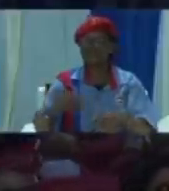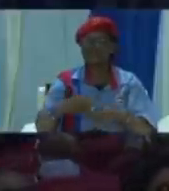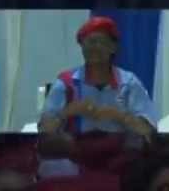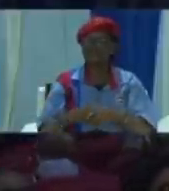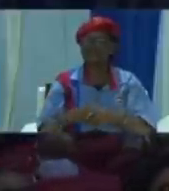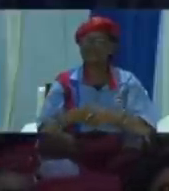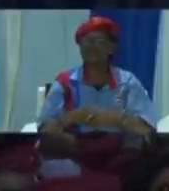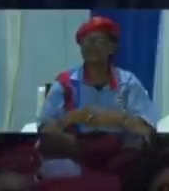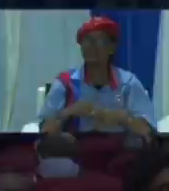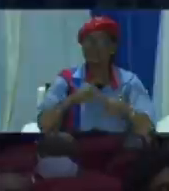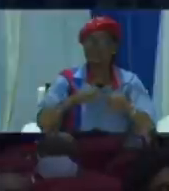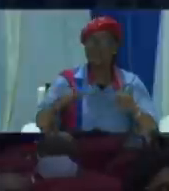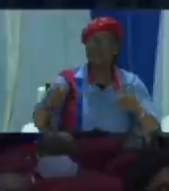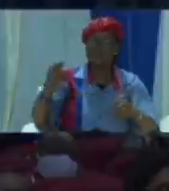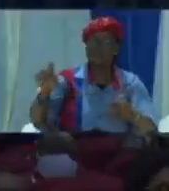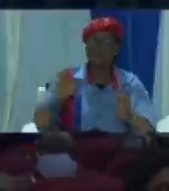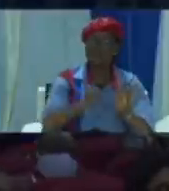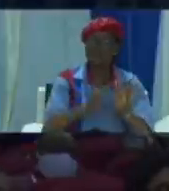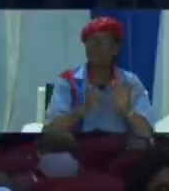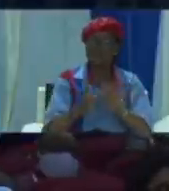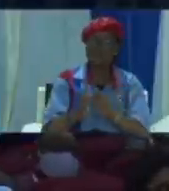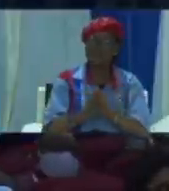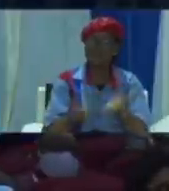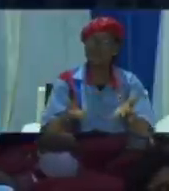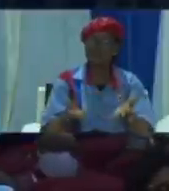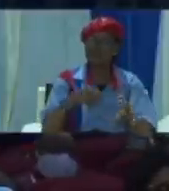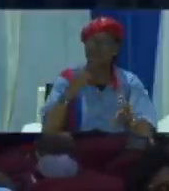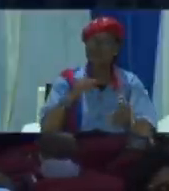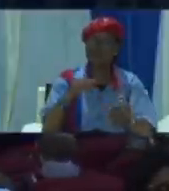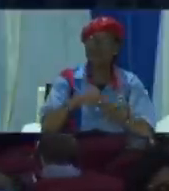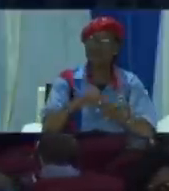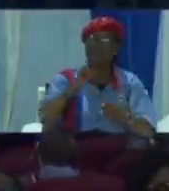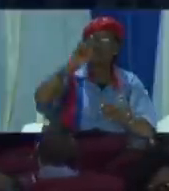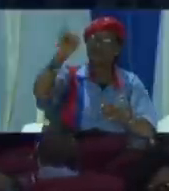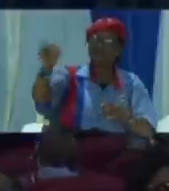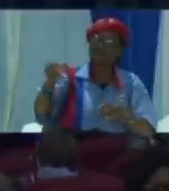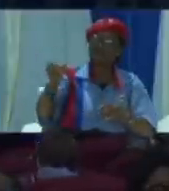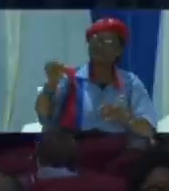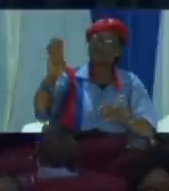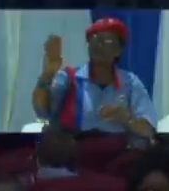But the Bible says in Job chapter 42,